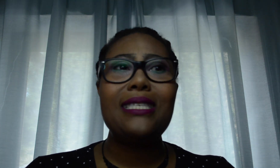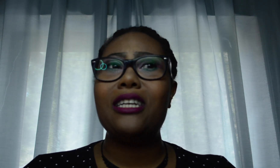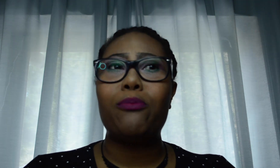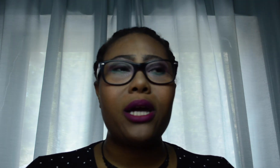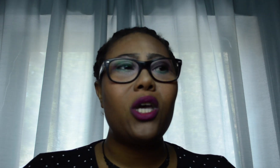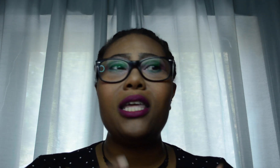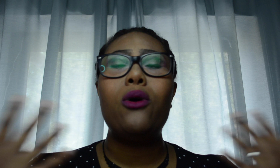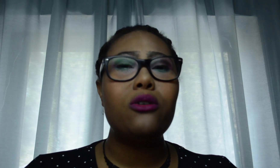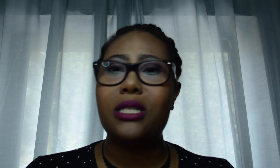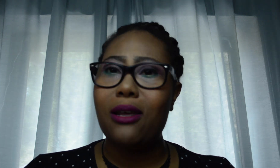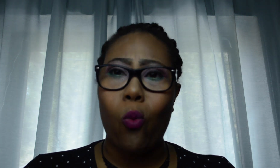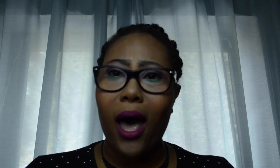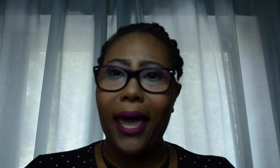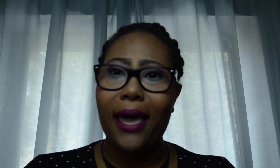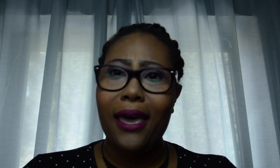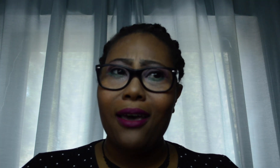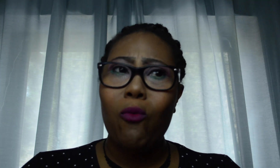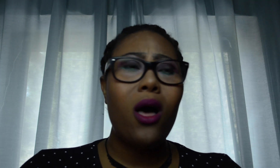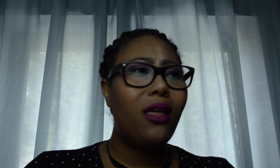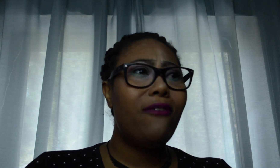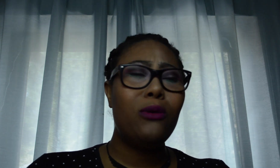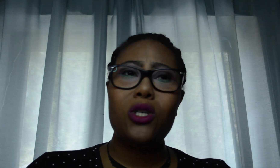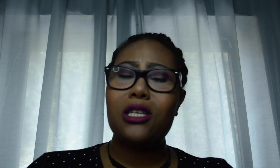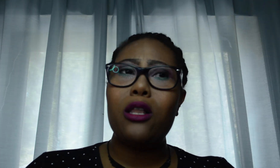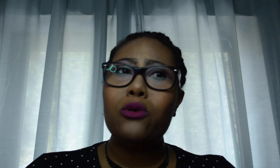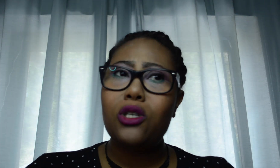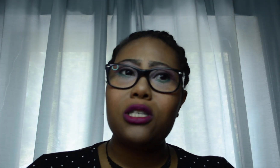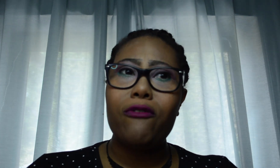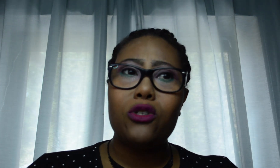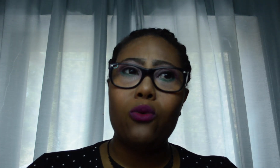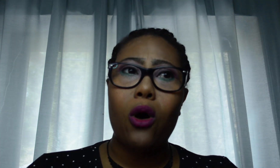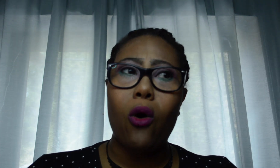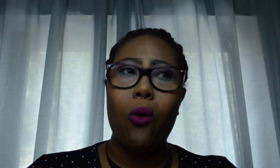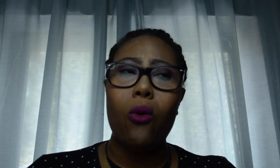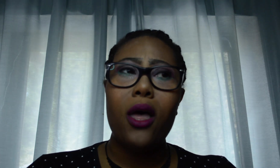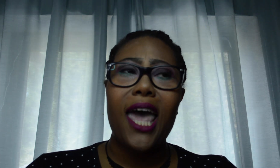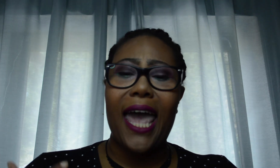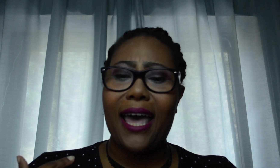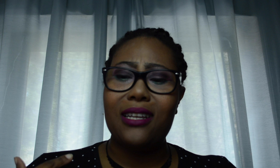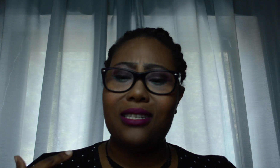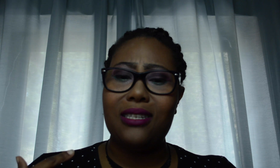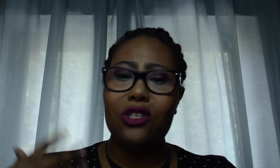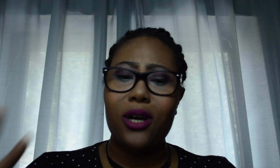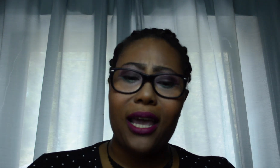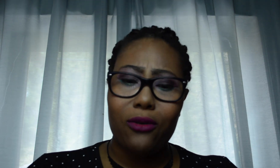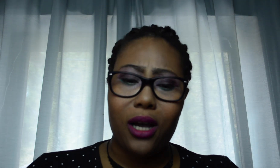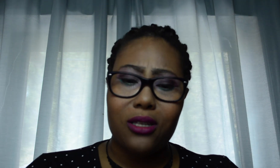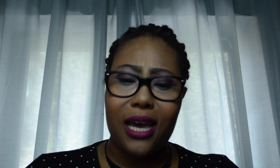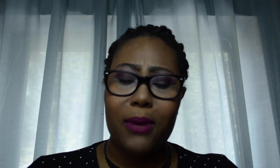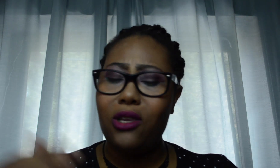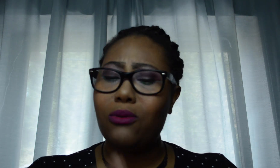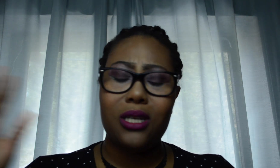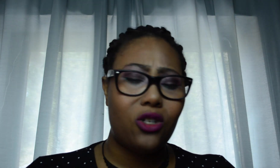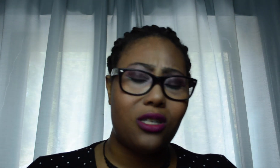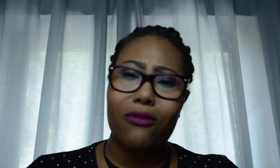are isolated, depression, and they don't understand why. Well, if you just close yourself into a hole, and you're angry all the